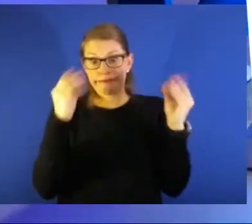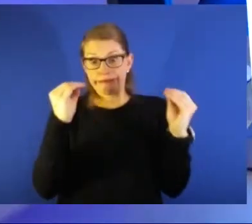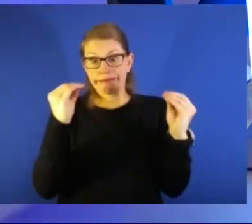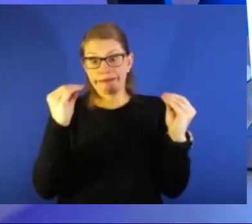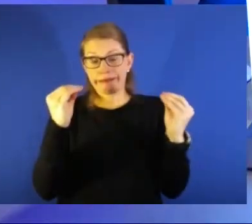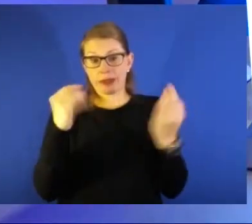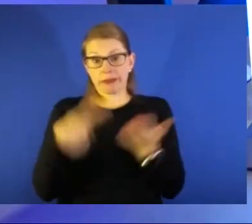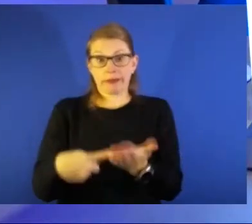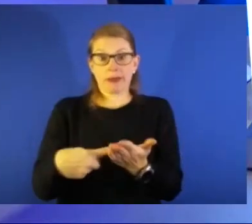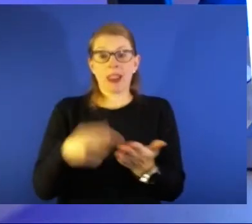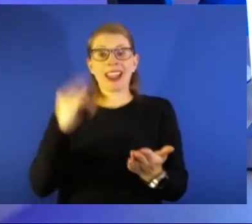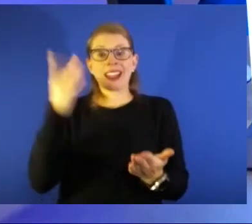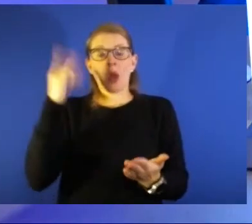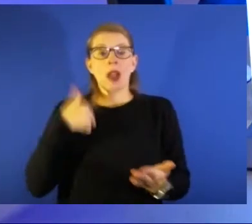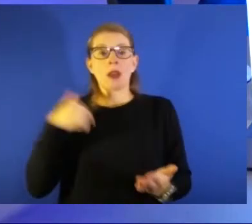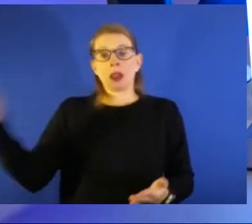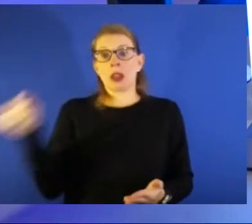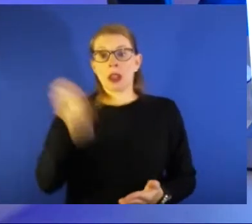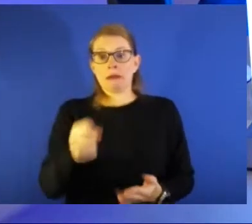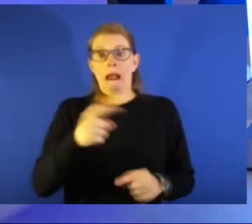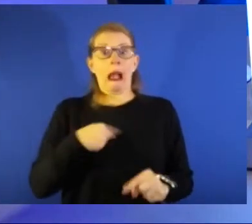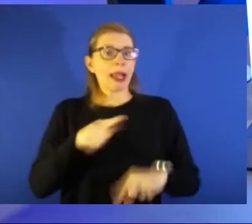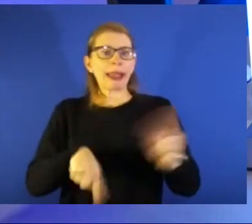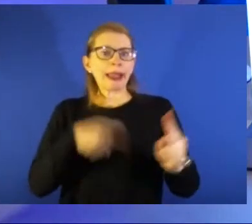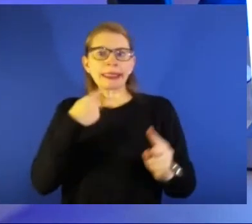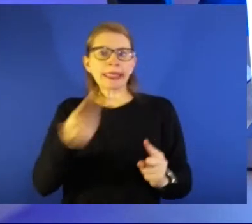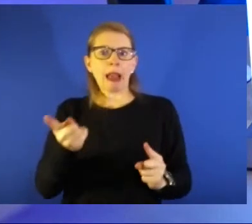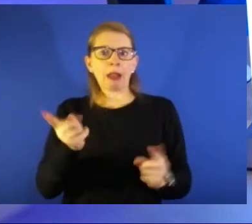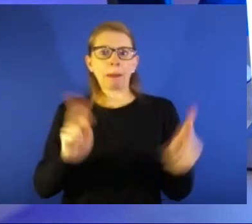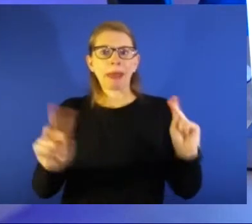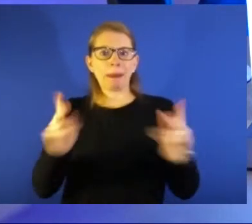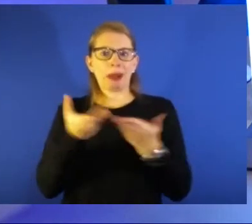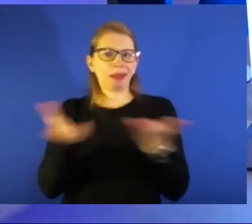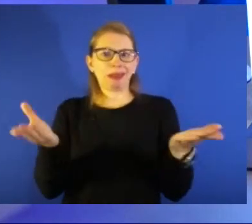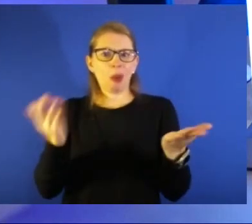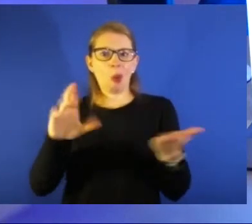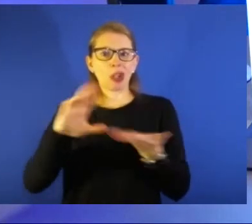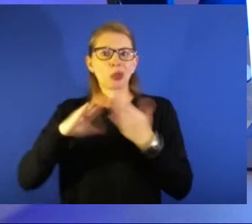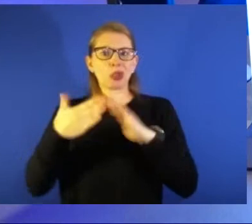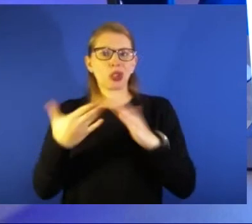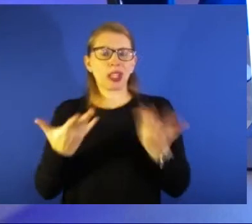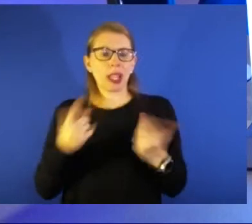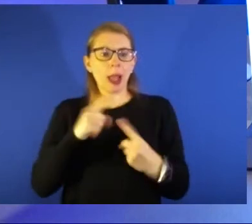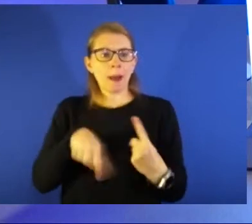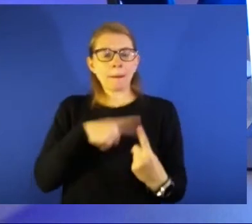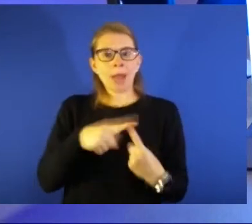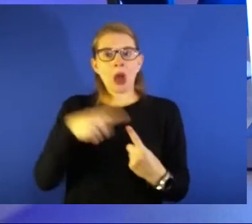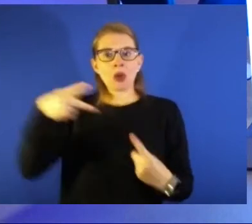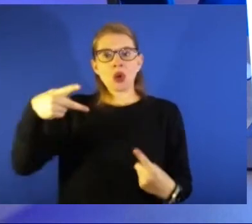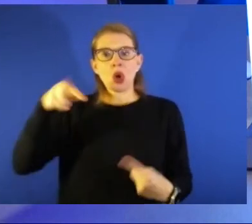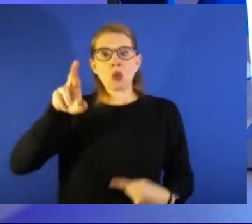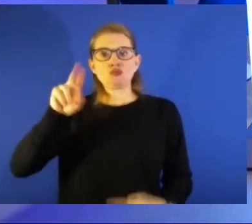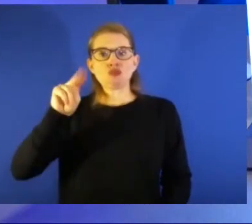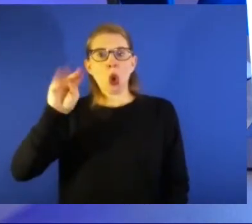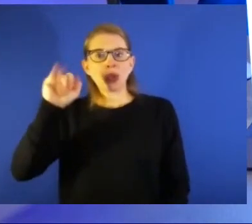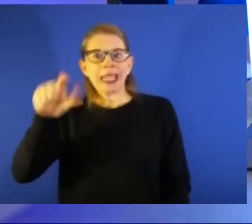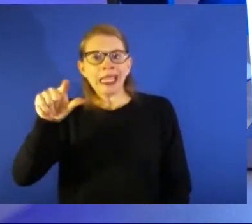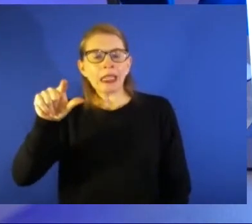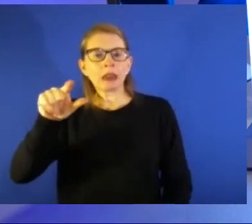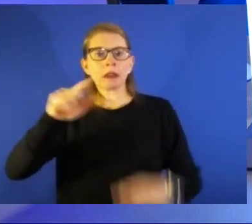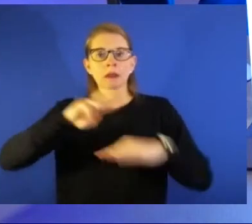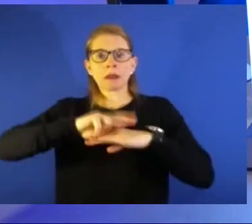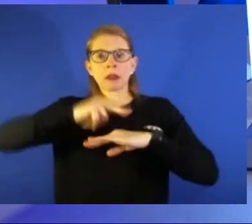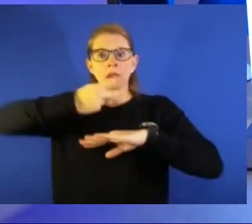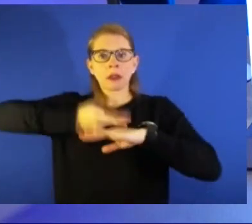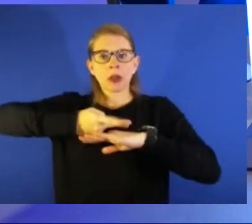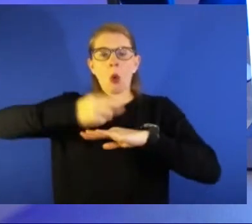bring you on. I can't tell these folks or the community about proning and telling family members that their loved one is going